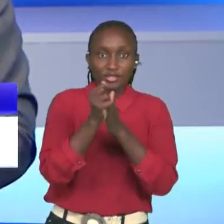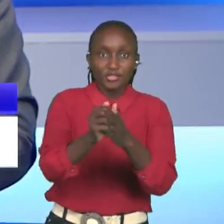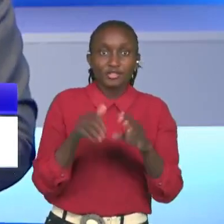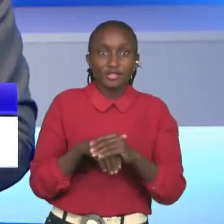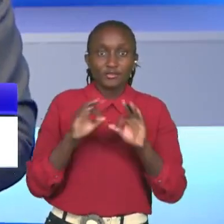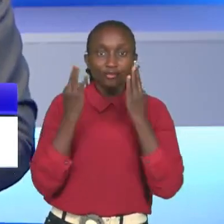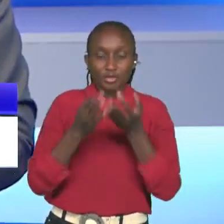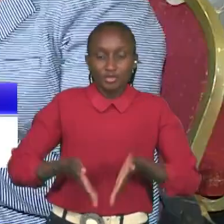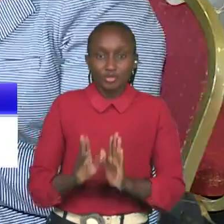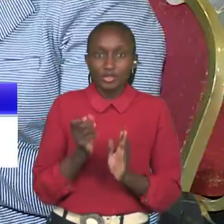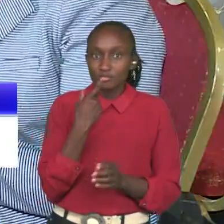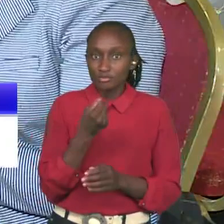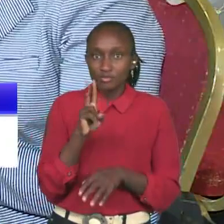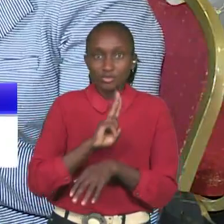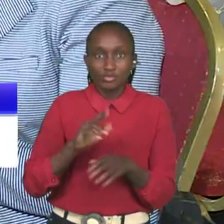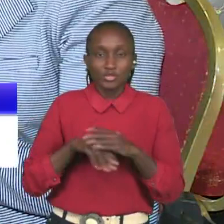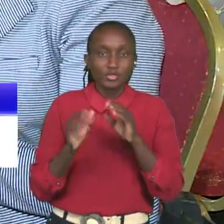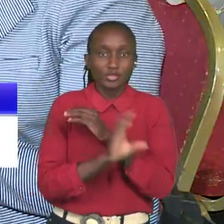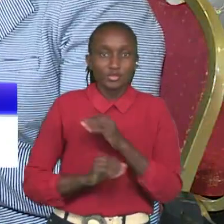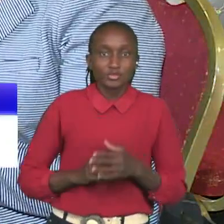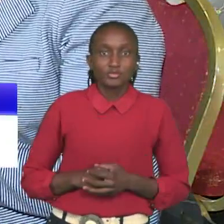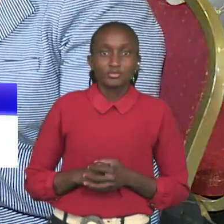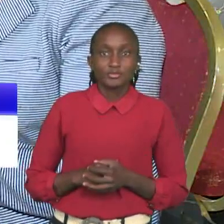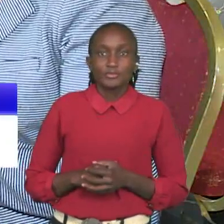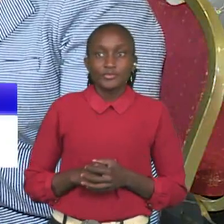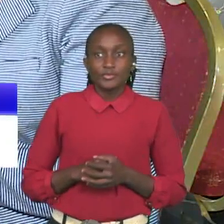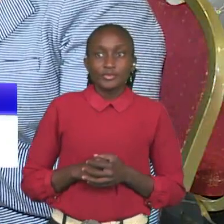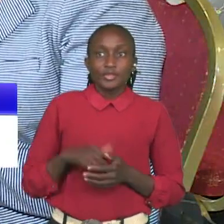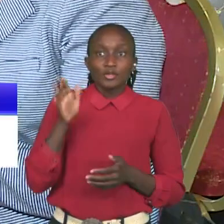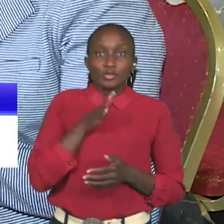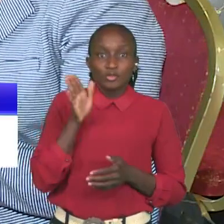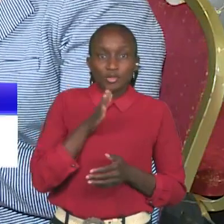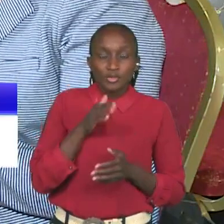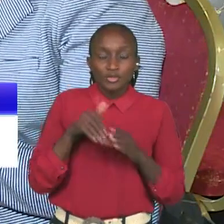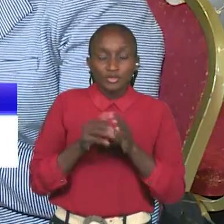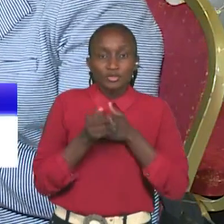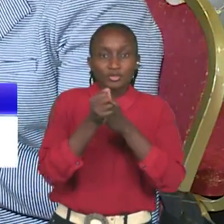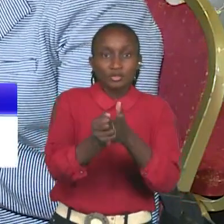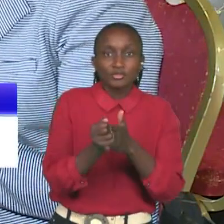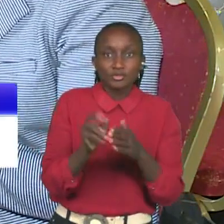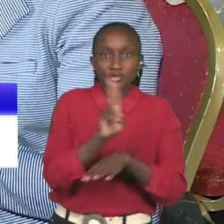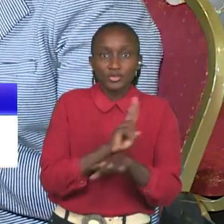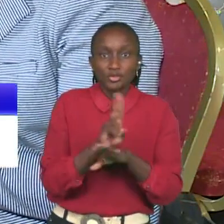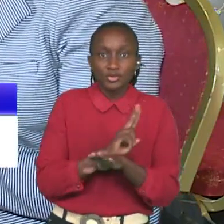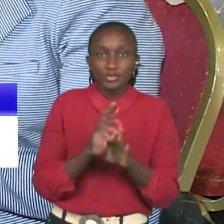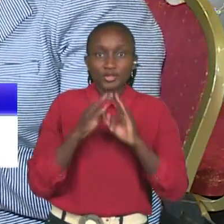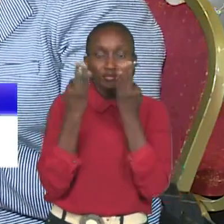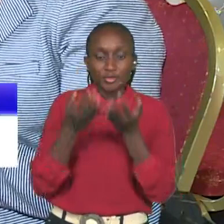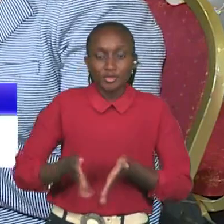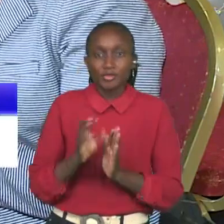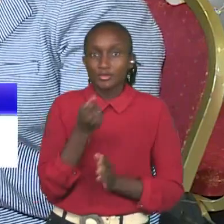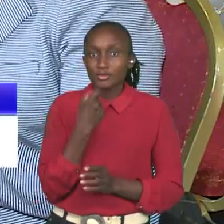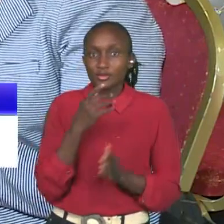country. And we are the convener of this meeting. Women still remain in the forefront when it comes to using contraceptives, with